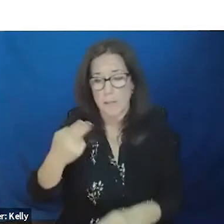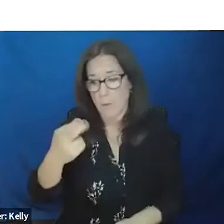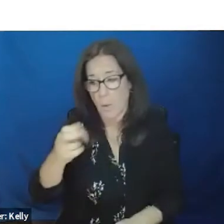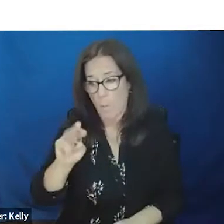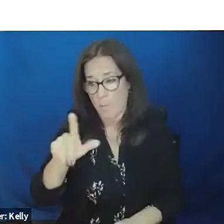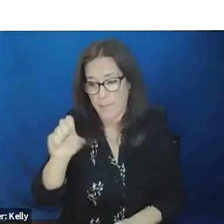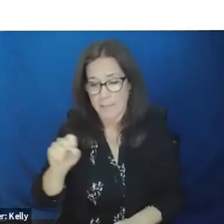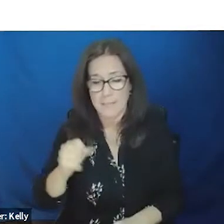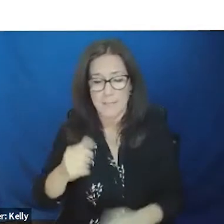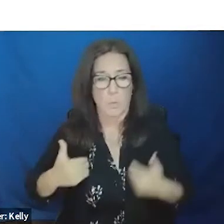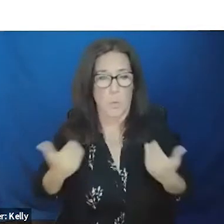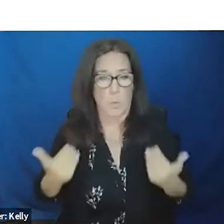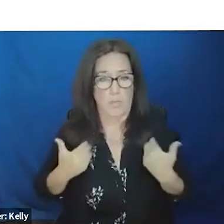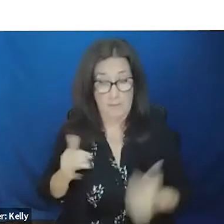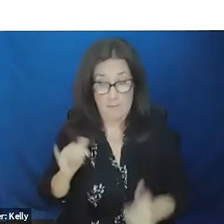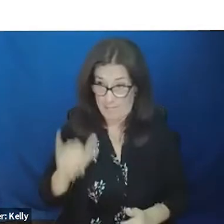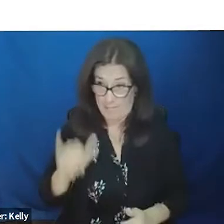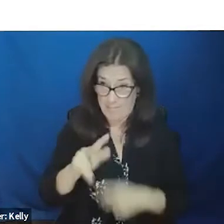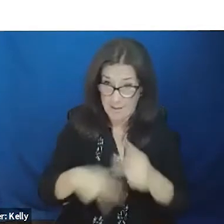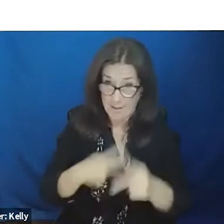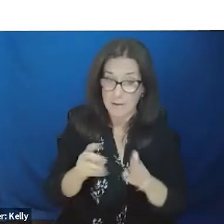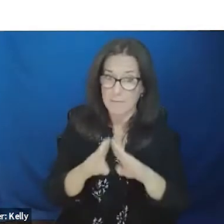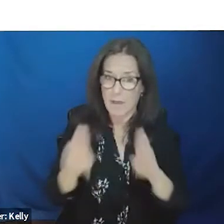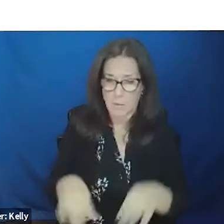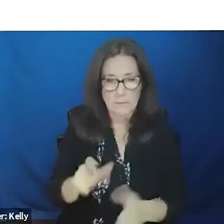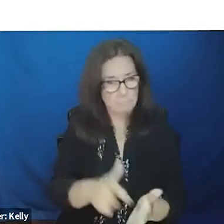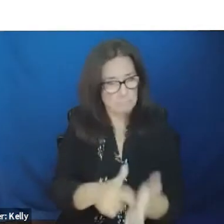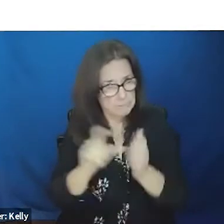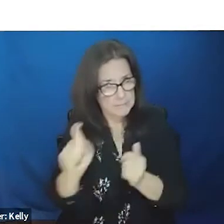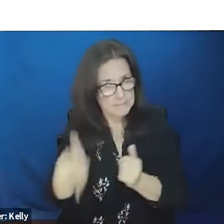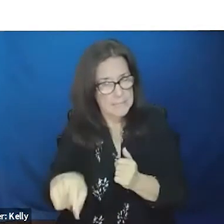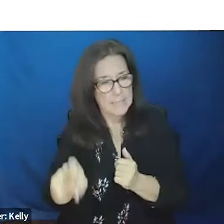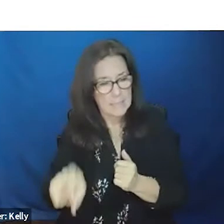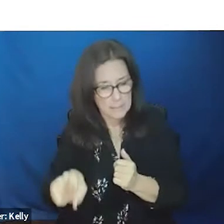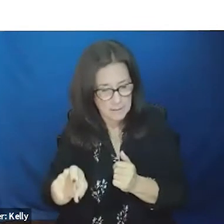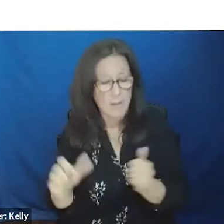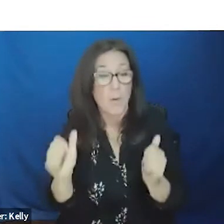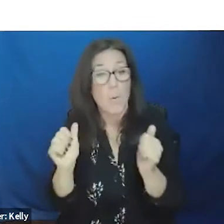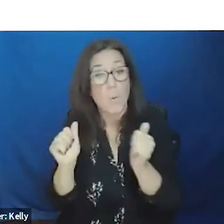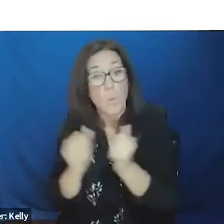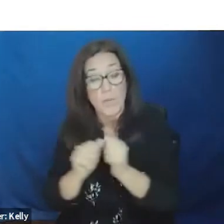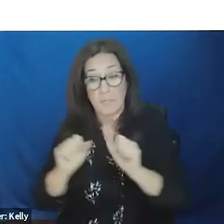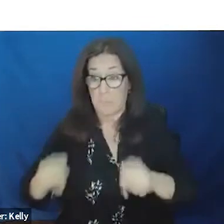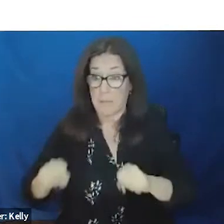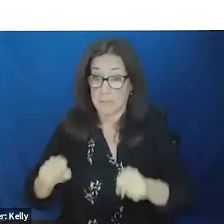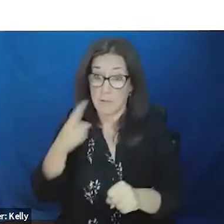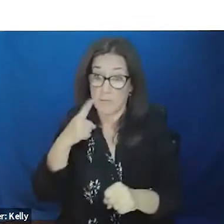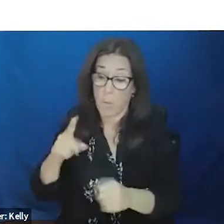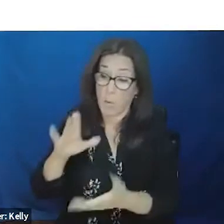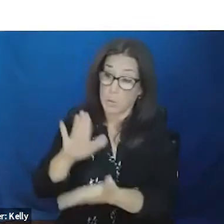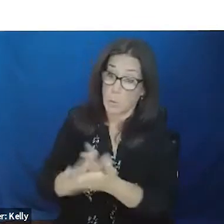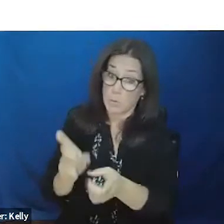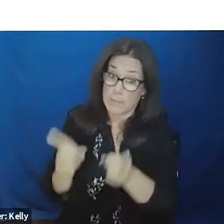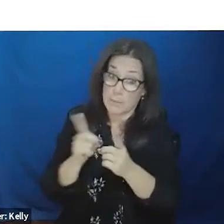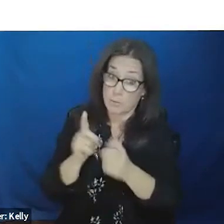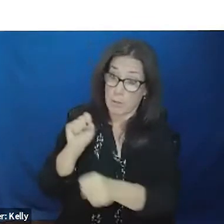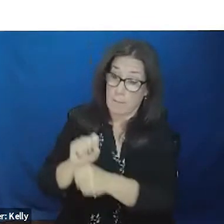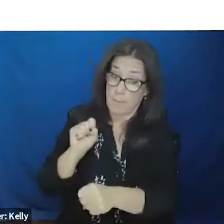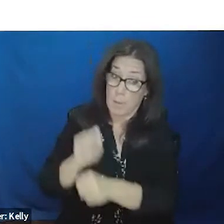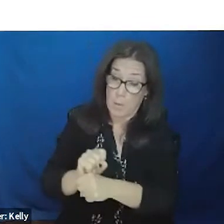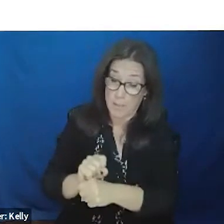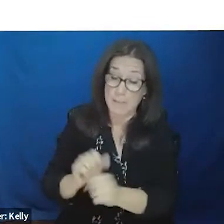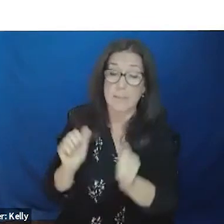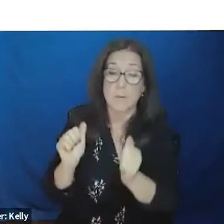is definitely needed in the community, and with the potential for assisting school district employees with